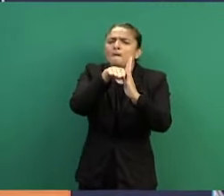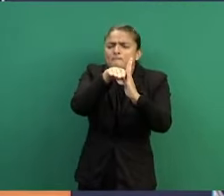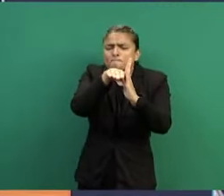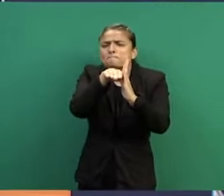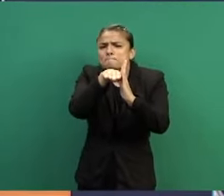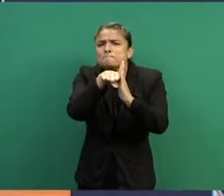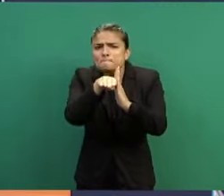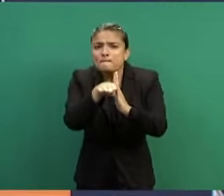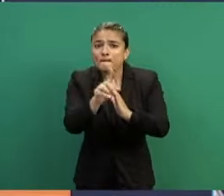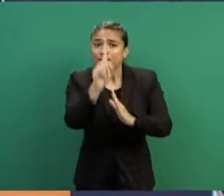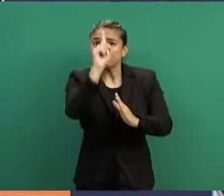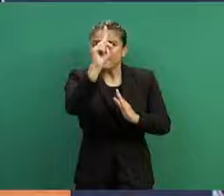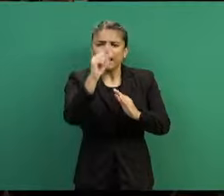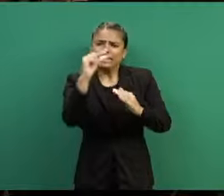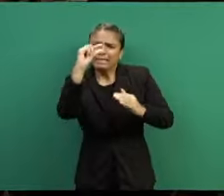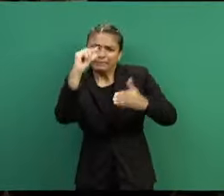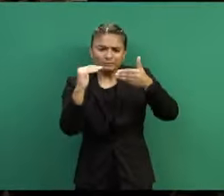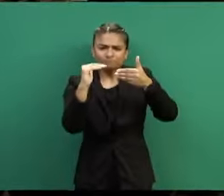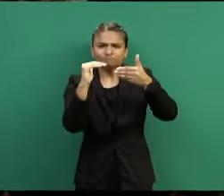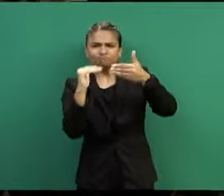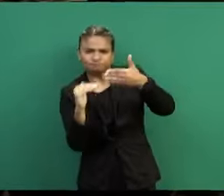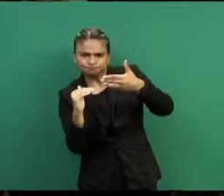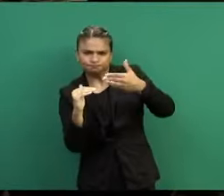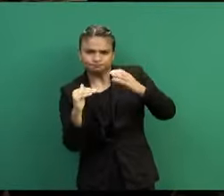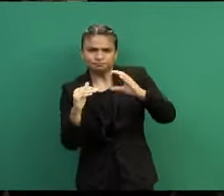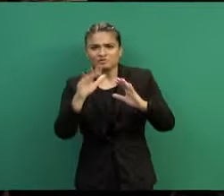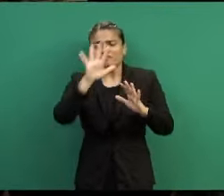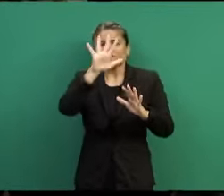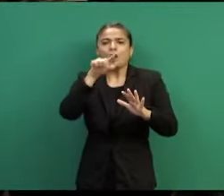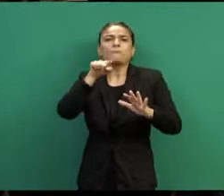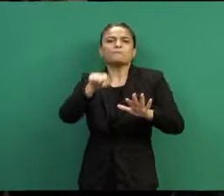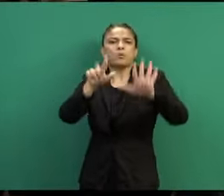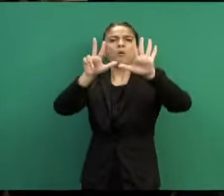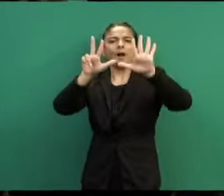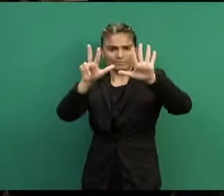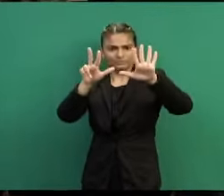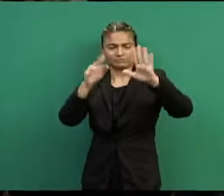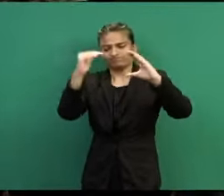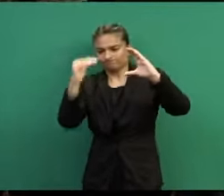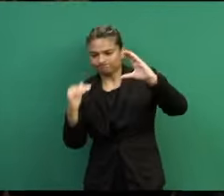from 5.8% to 3.2% in